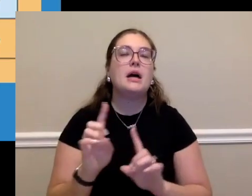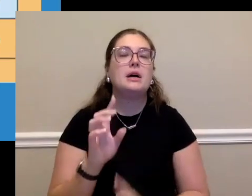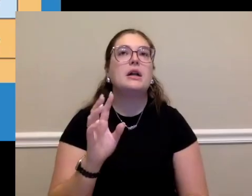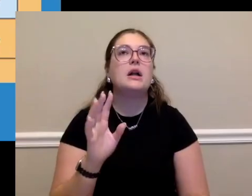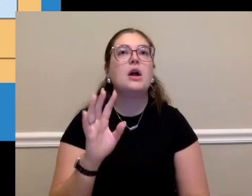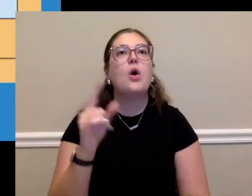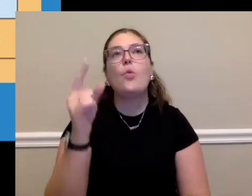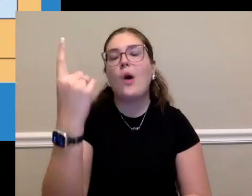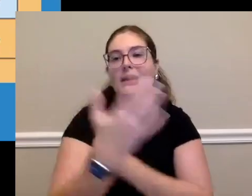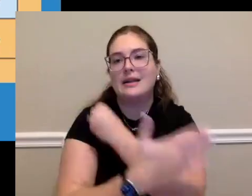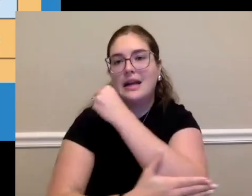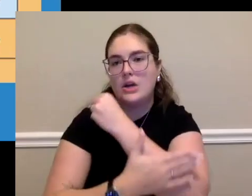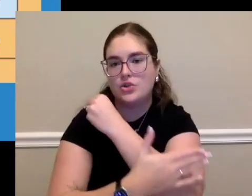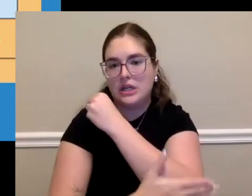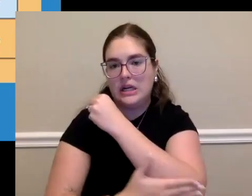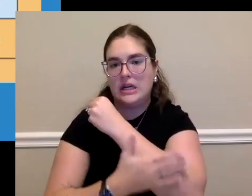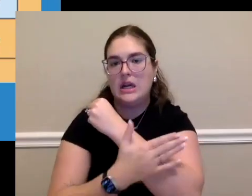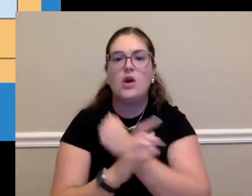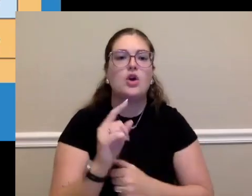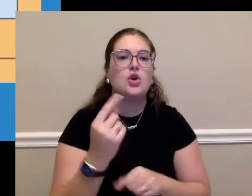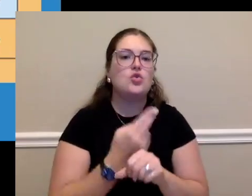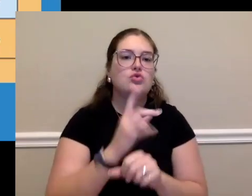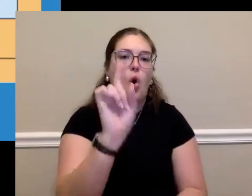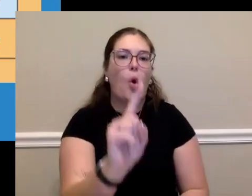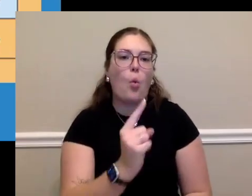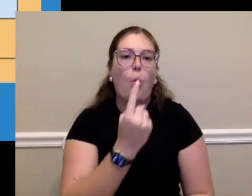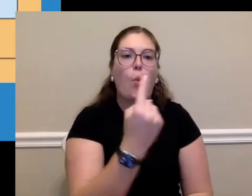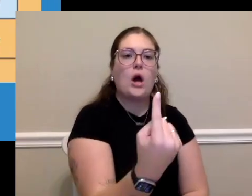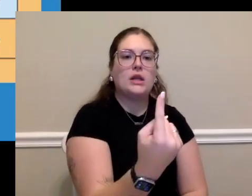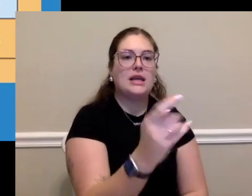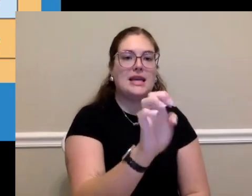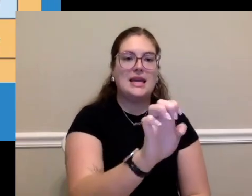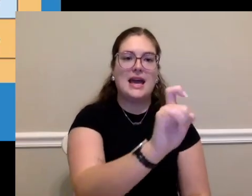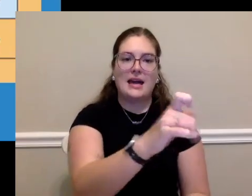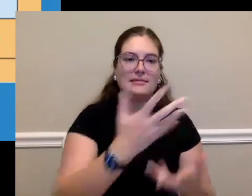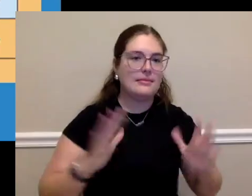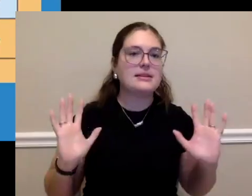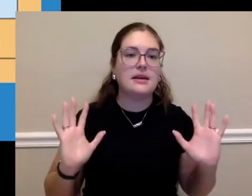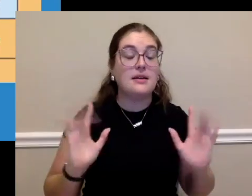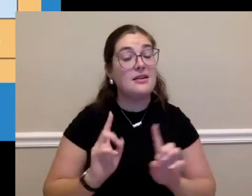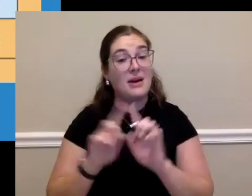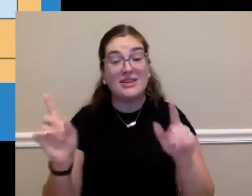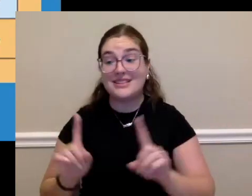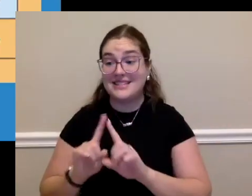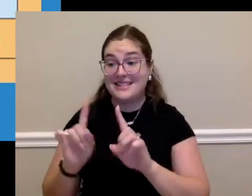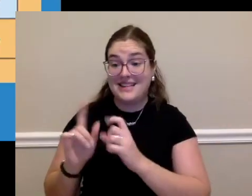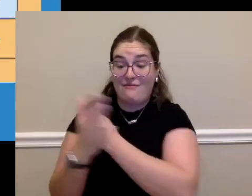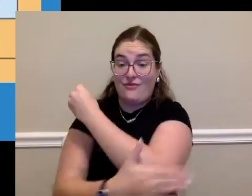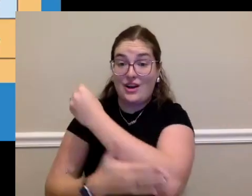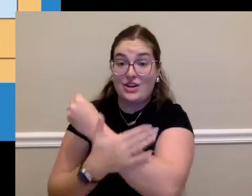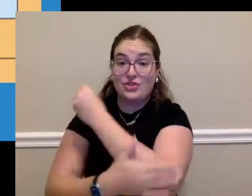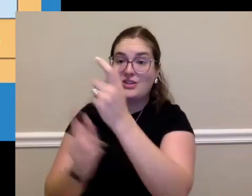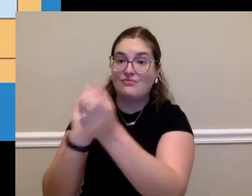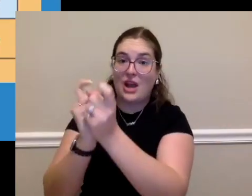used like only one form, and the forms changed between countries also.